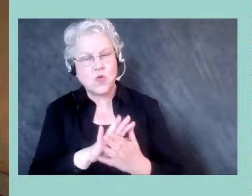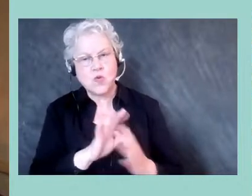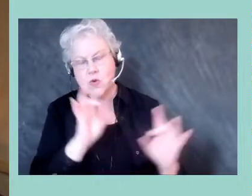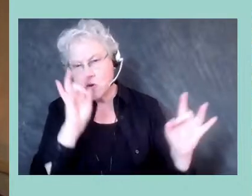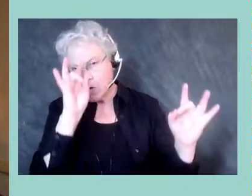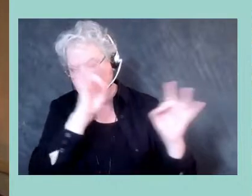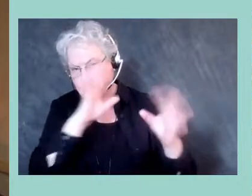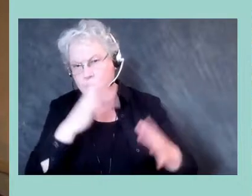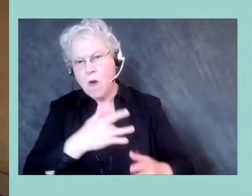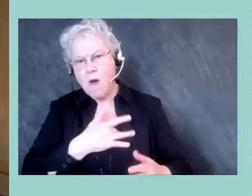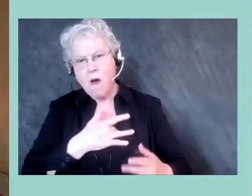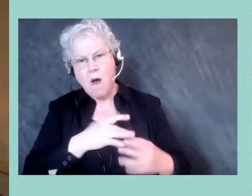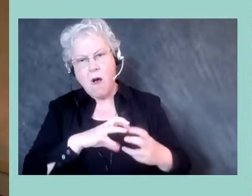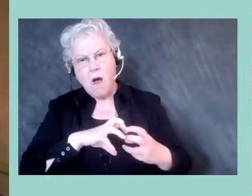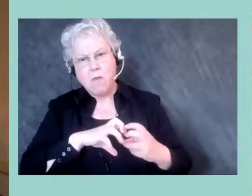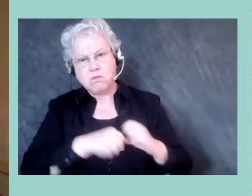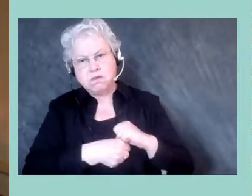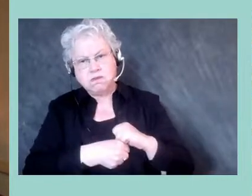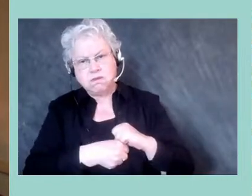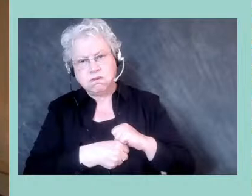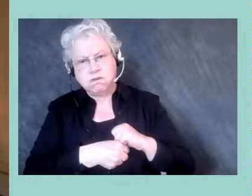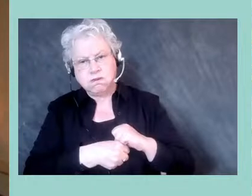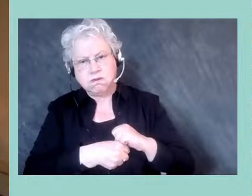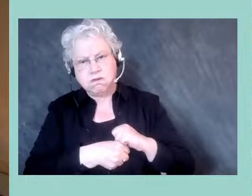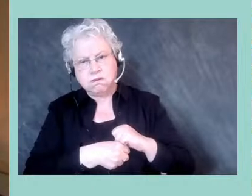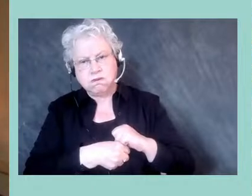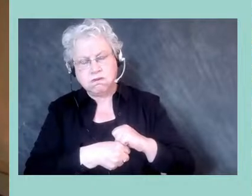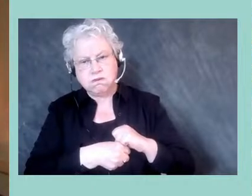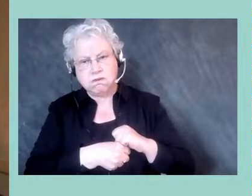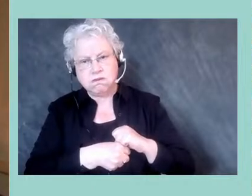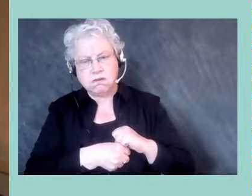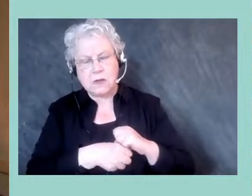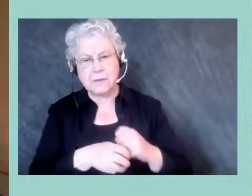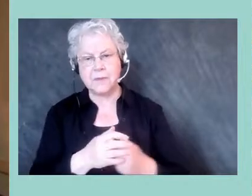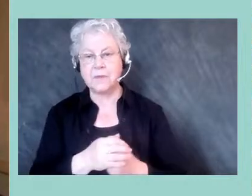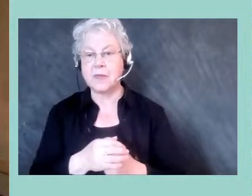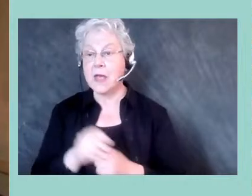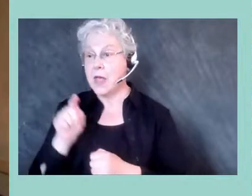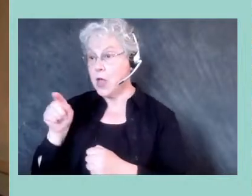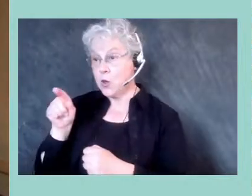at school. It was heartbreaking.